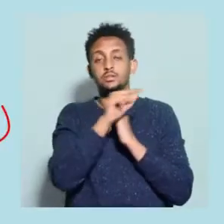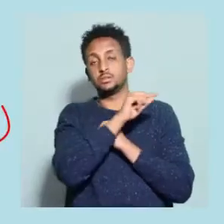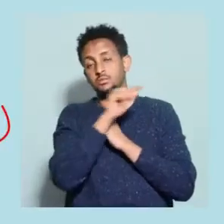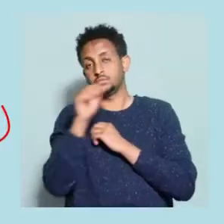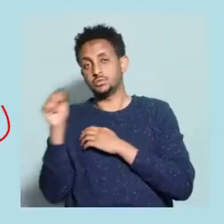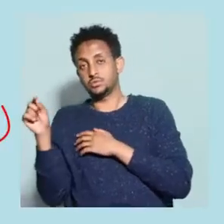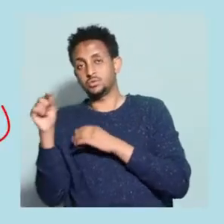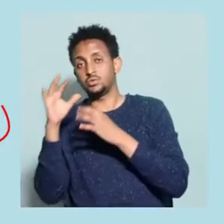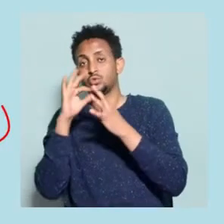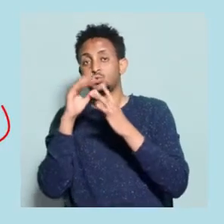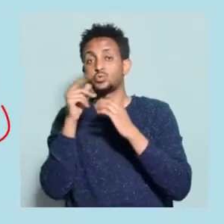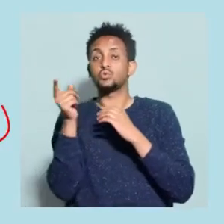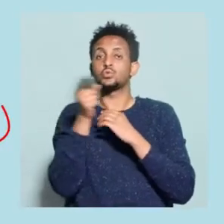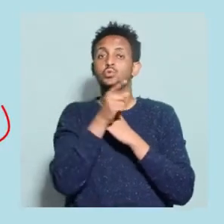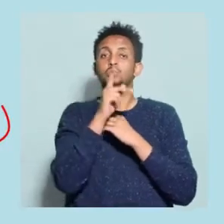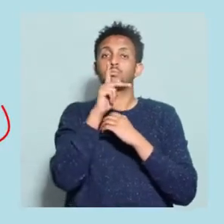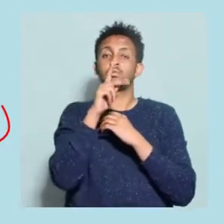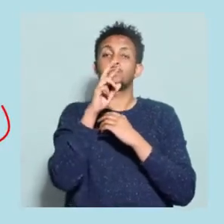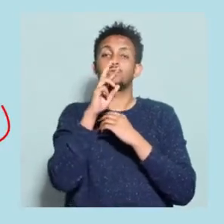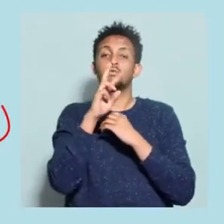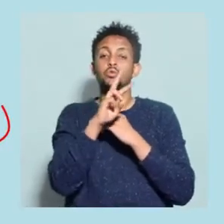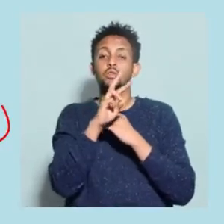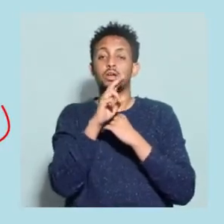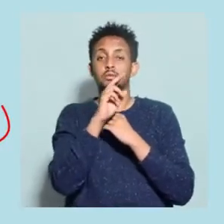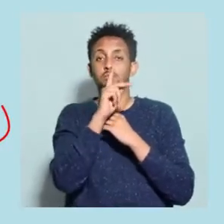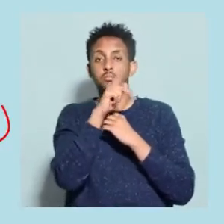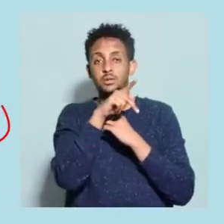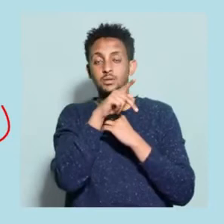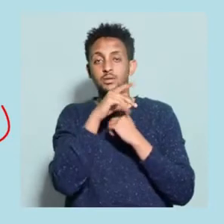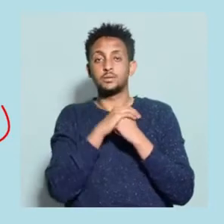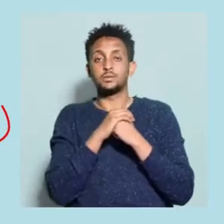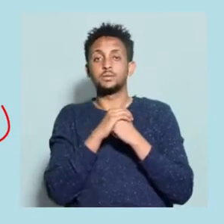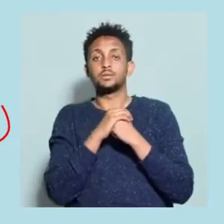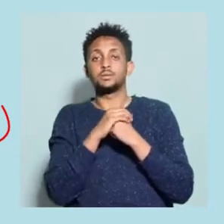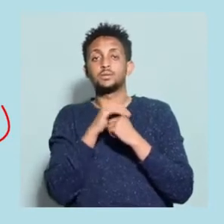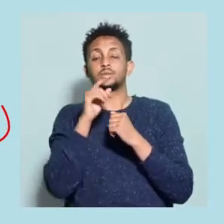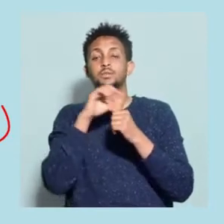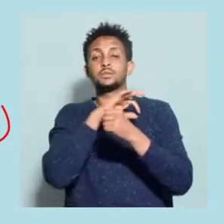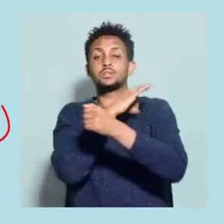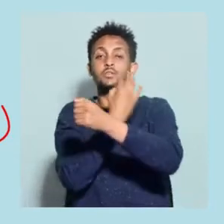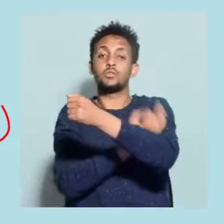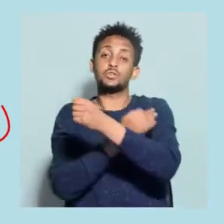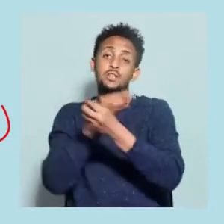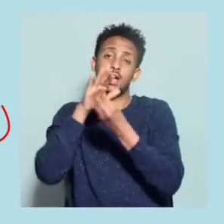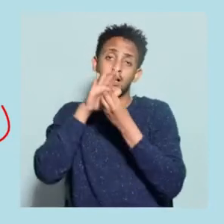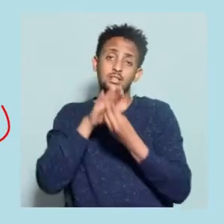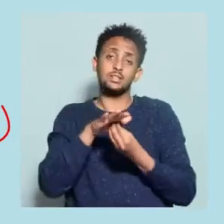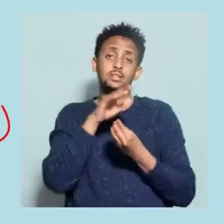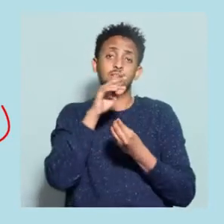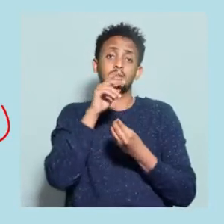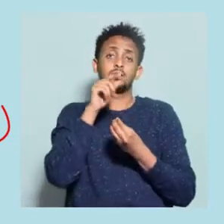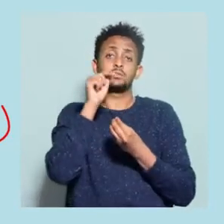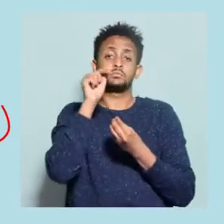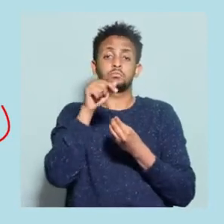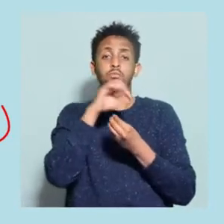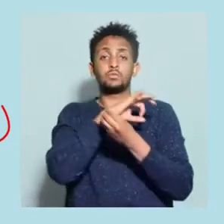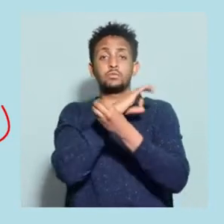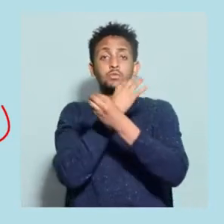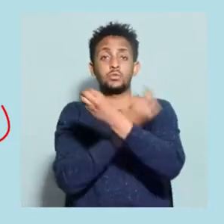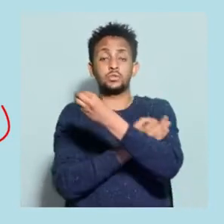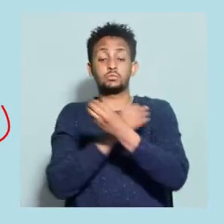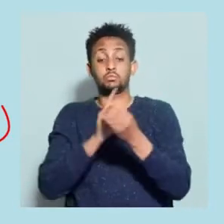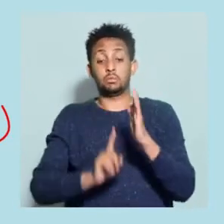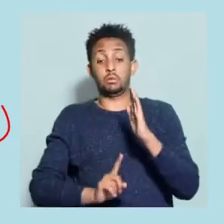You can choose this to be pivotal point P. The force acting, if this pivotal point, the force